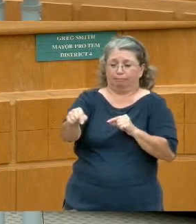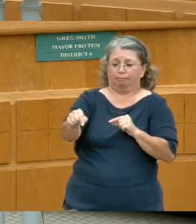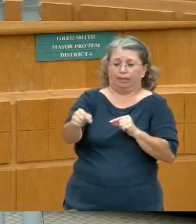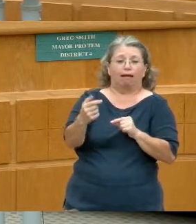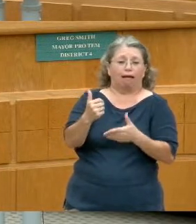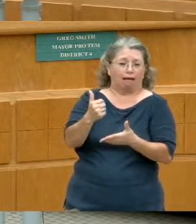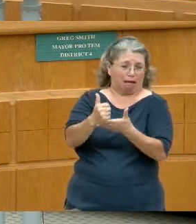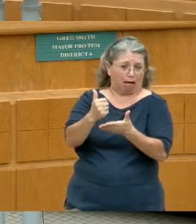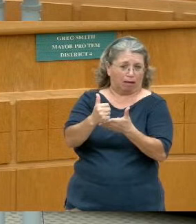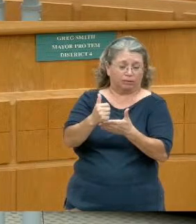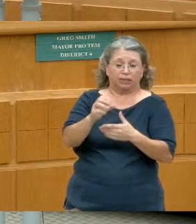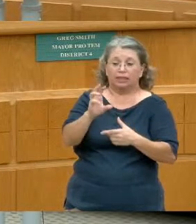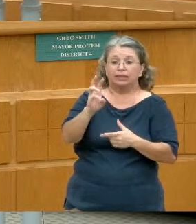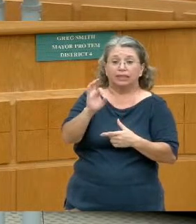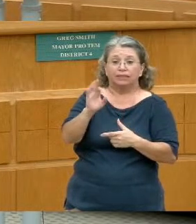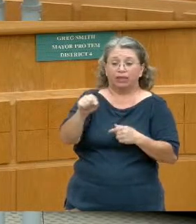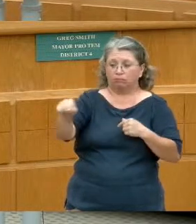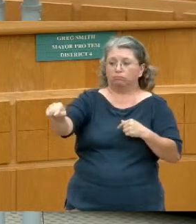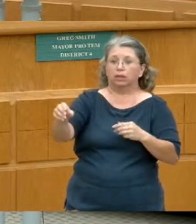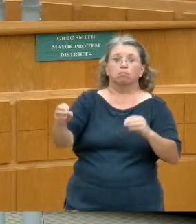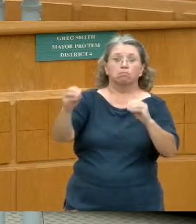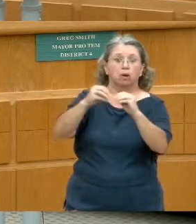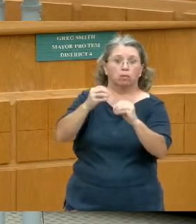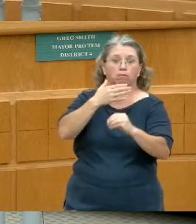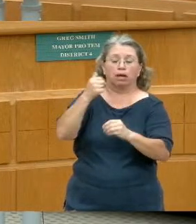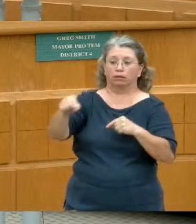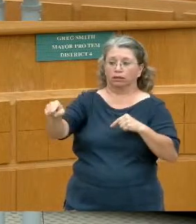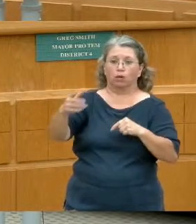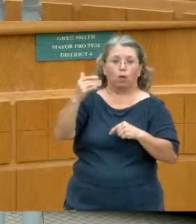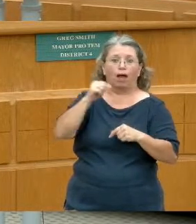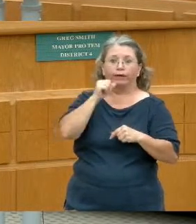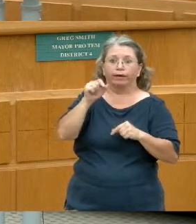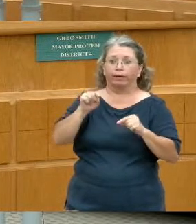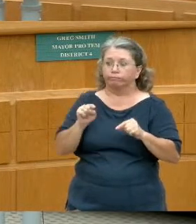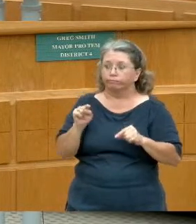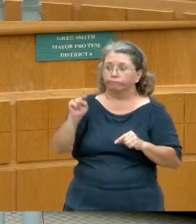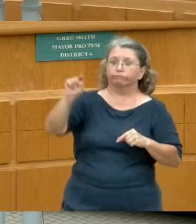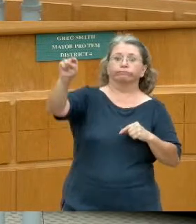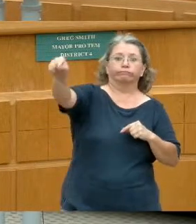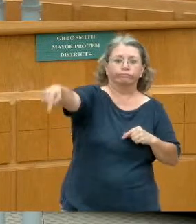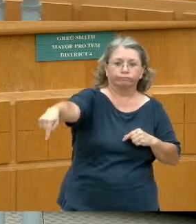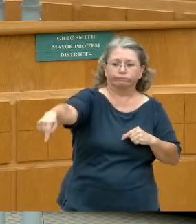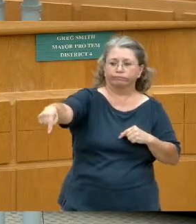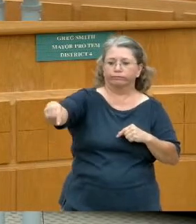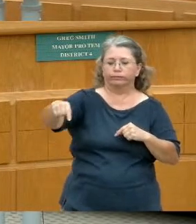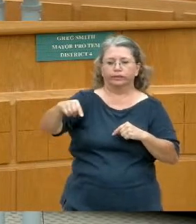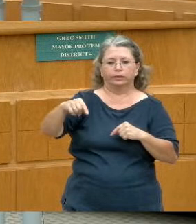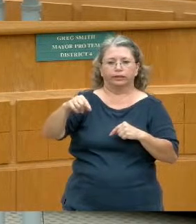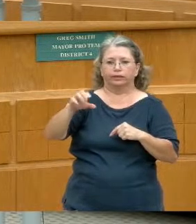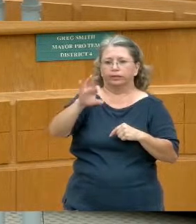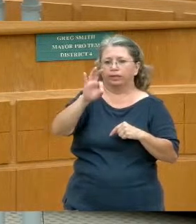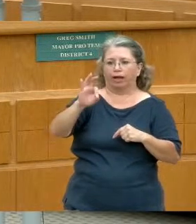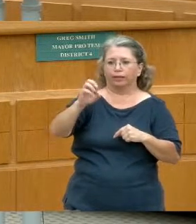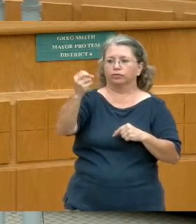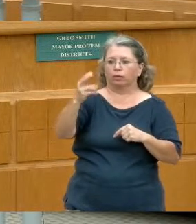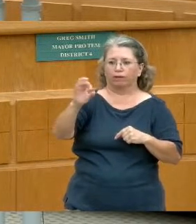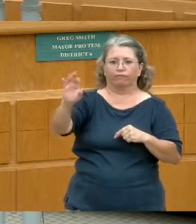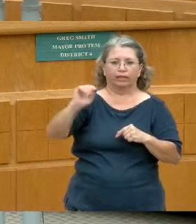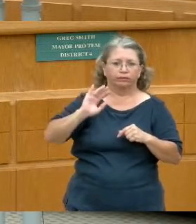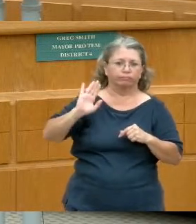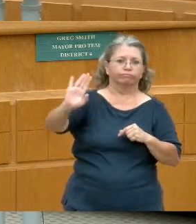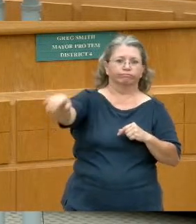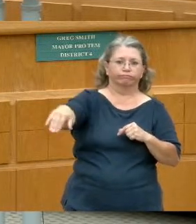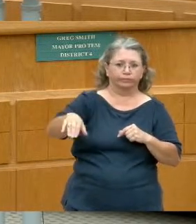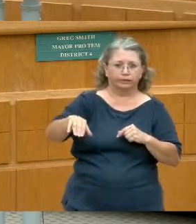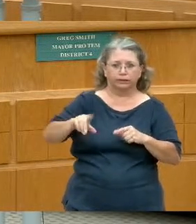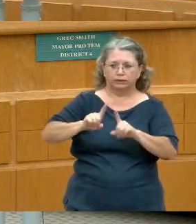6 feet away, it's more effective. I mean, why not go all the way to be completely unlikely to contract COVID-19 at all and stay even a little